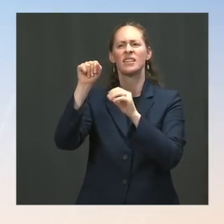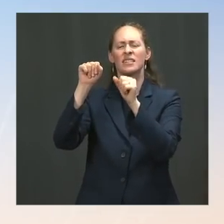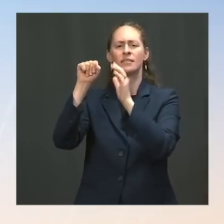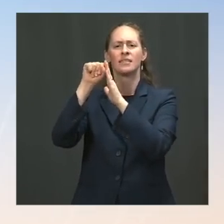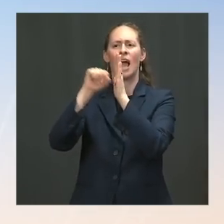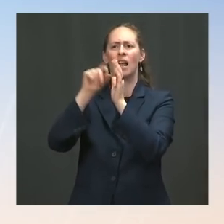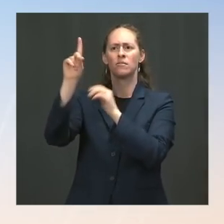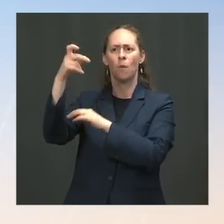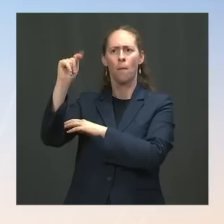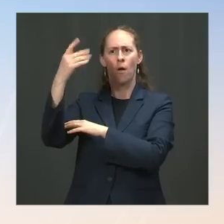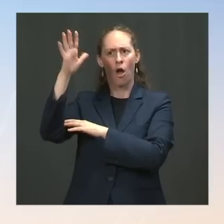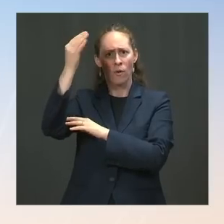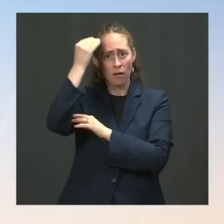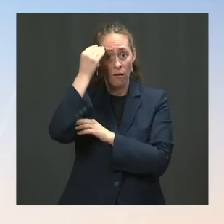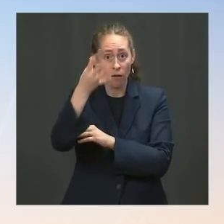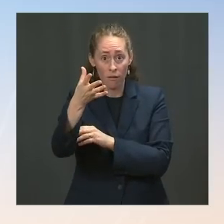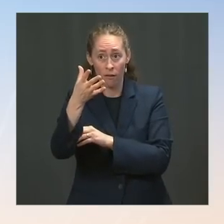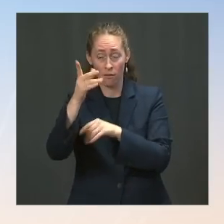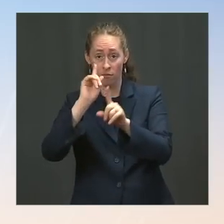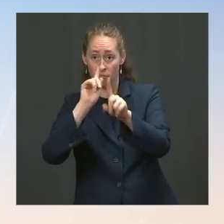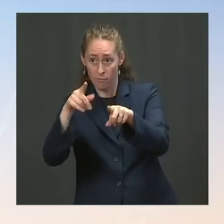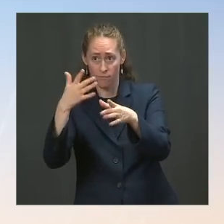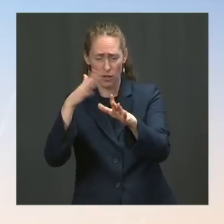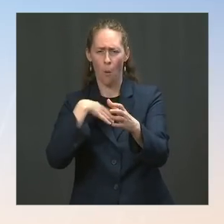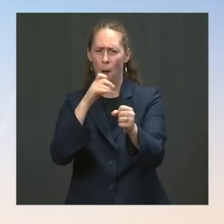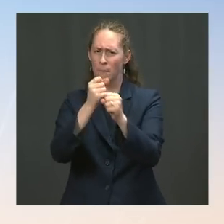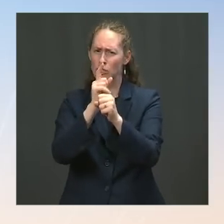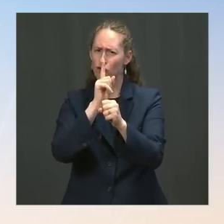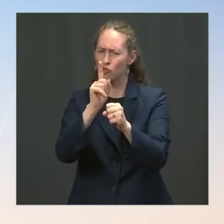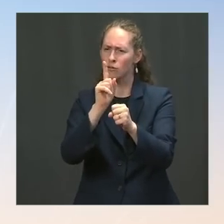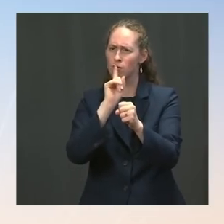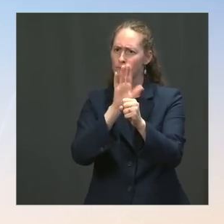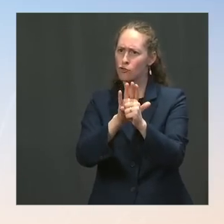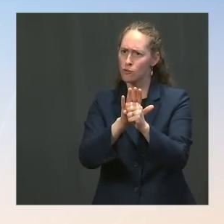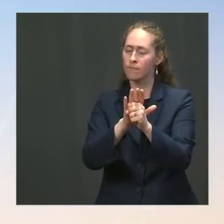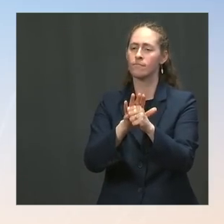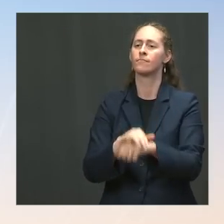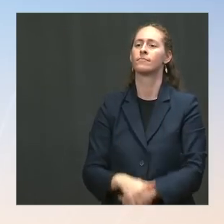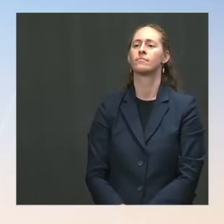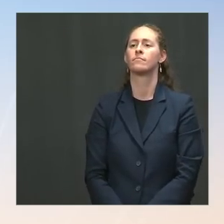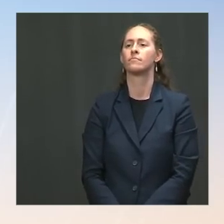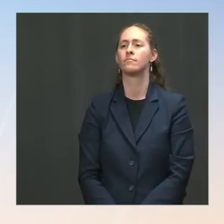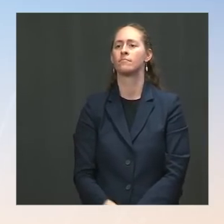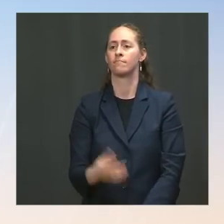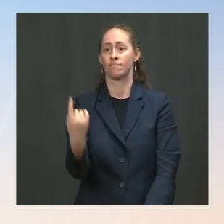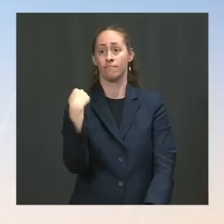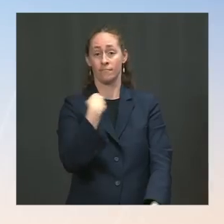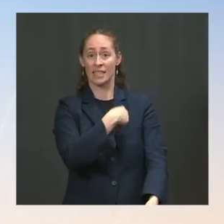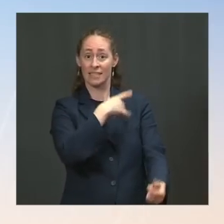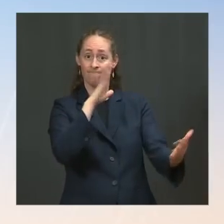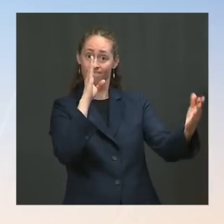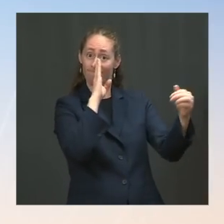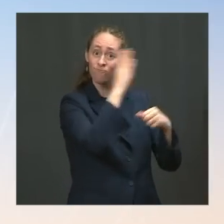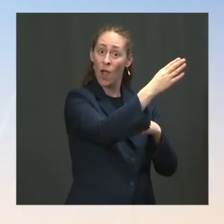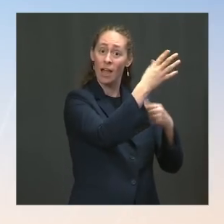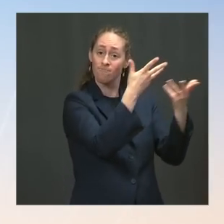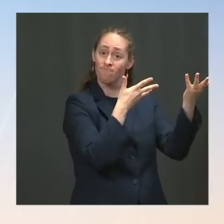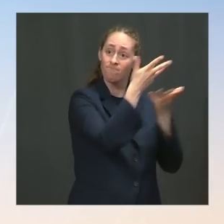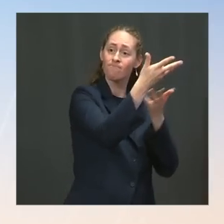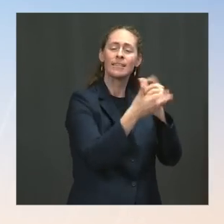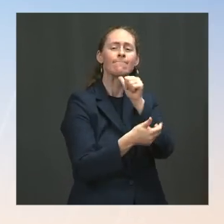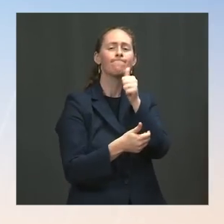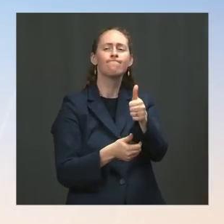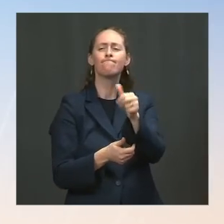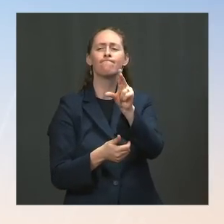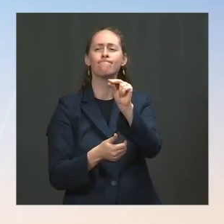you, we don't provide direct medical care to private U.S. citizens abroad from the Department of State, as I think most of you who have covered the State Department